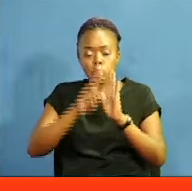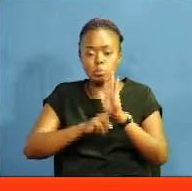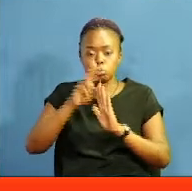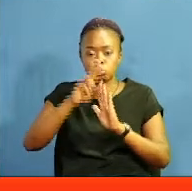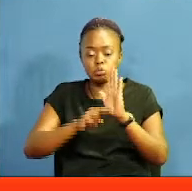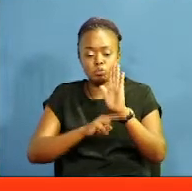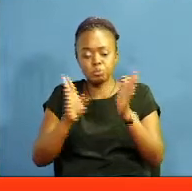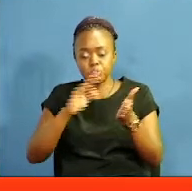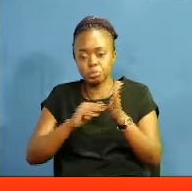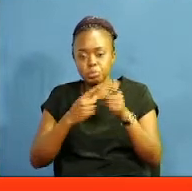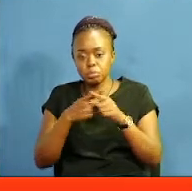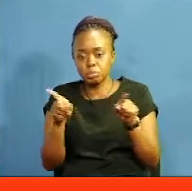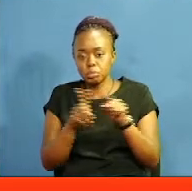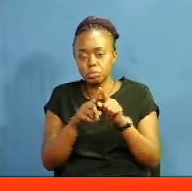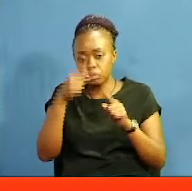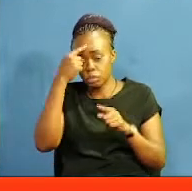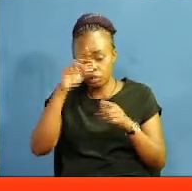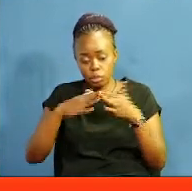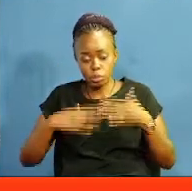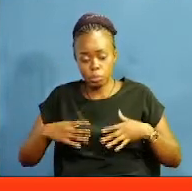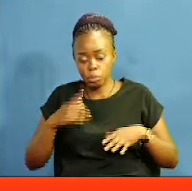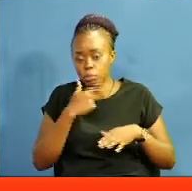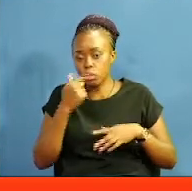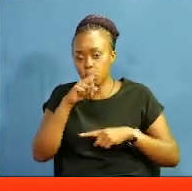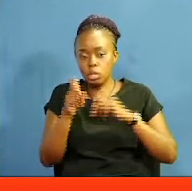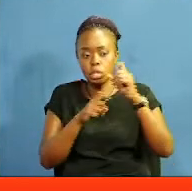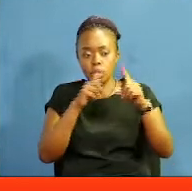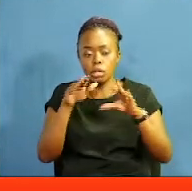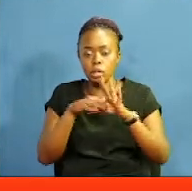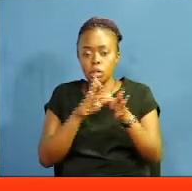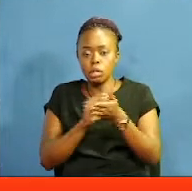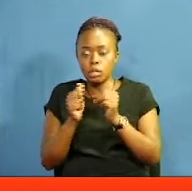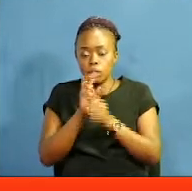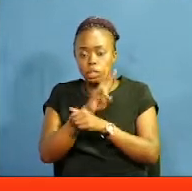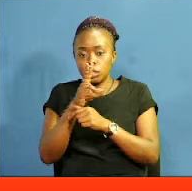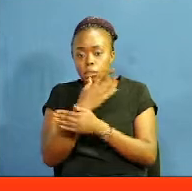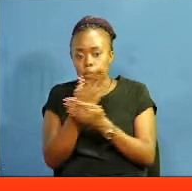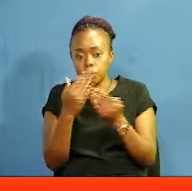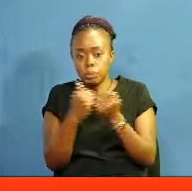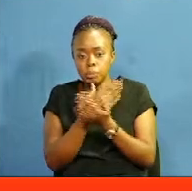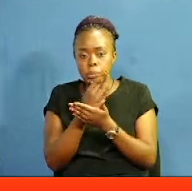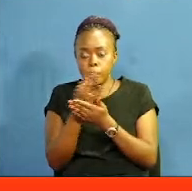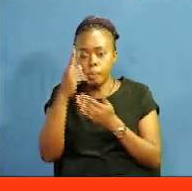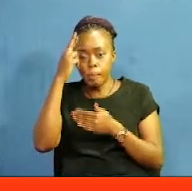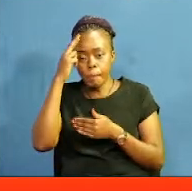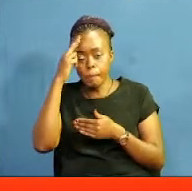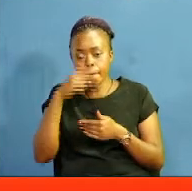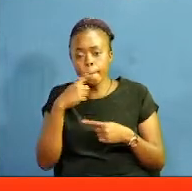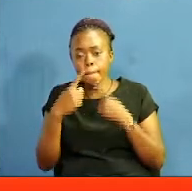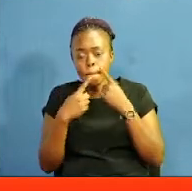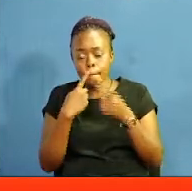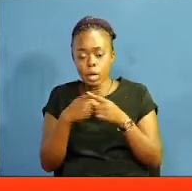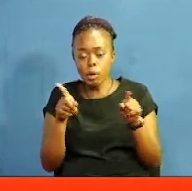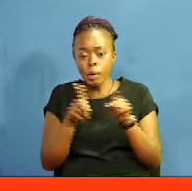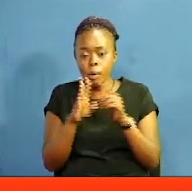economic approach. But for people who question beyond that, they can't fancy that thing for some of the reasons that I've mentioned.